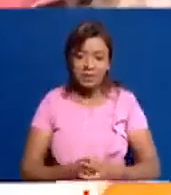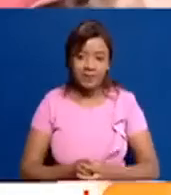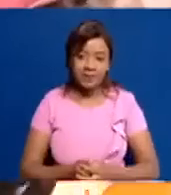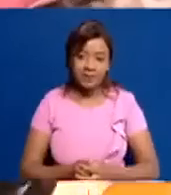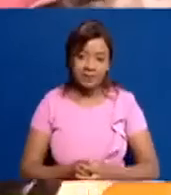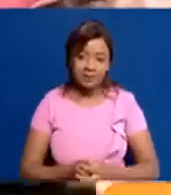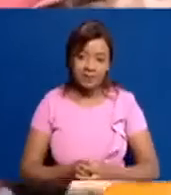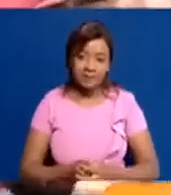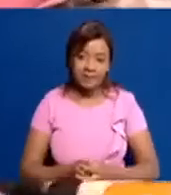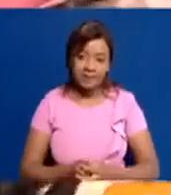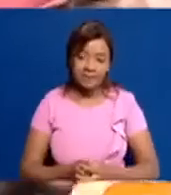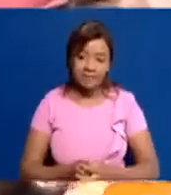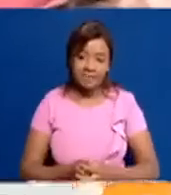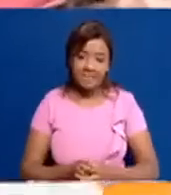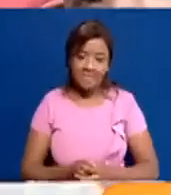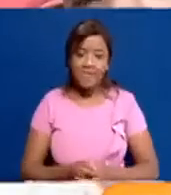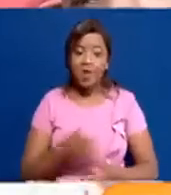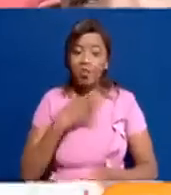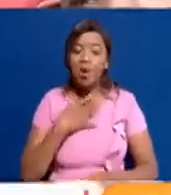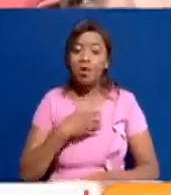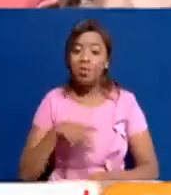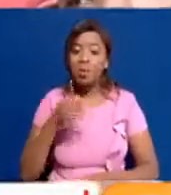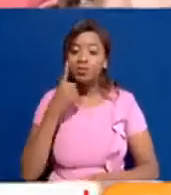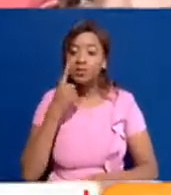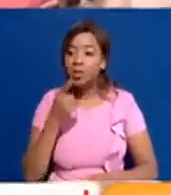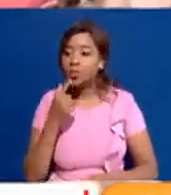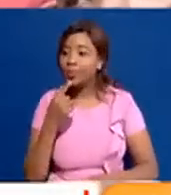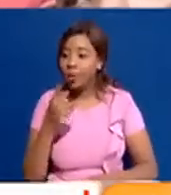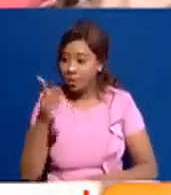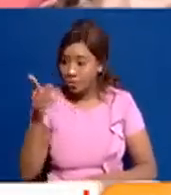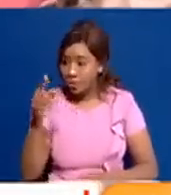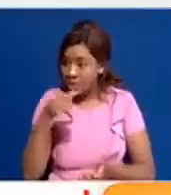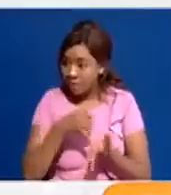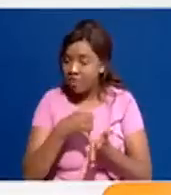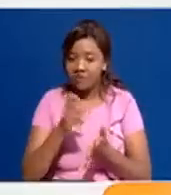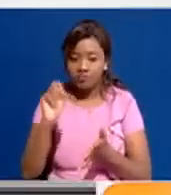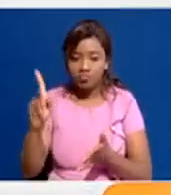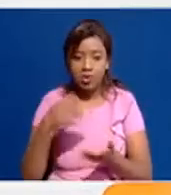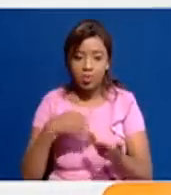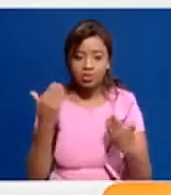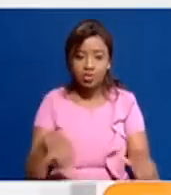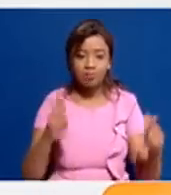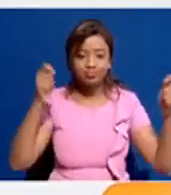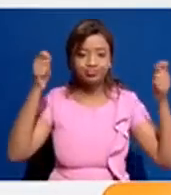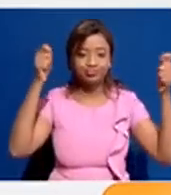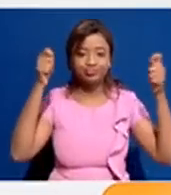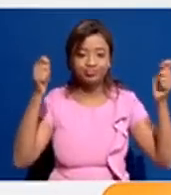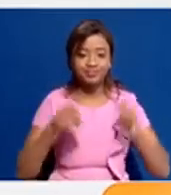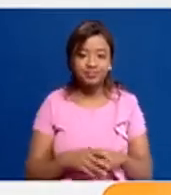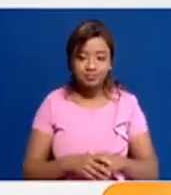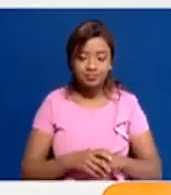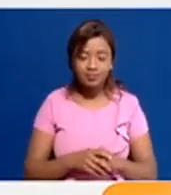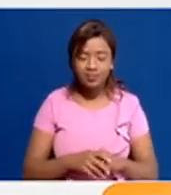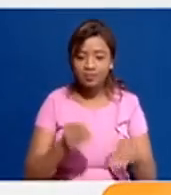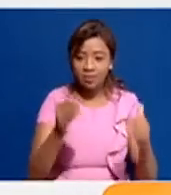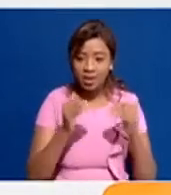Bitwe, tuende tuambiwe ni huyu, na tutakubaliana na hiyo, na tutasitisha maandamano. At the same time, the Rakanithi Governor